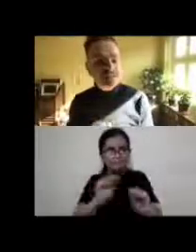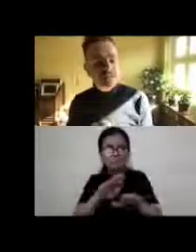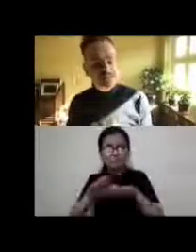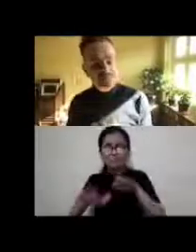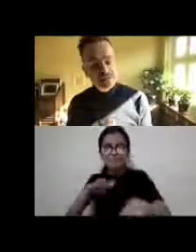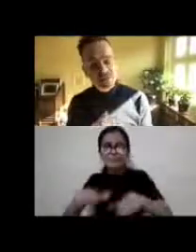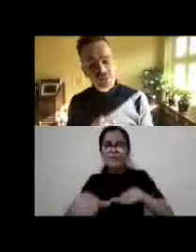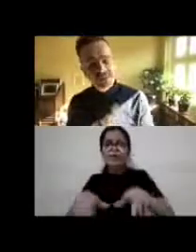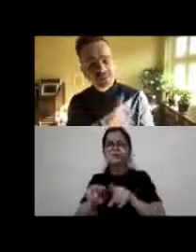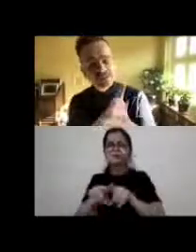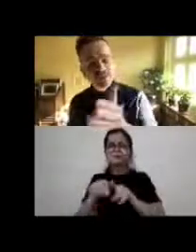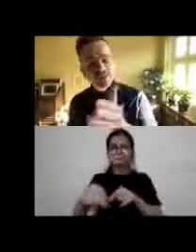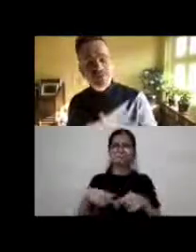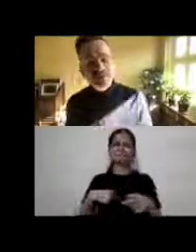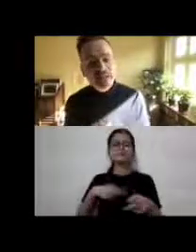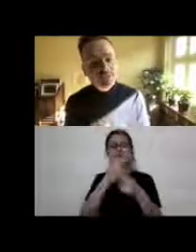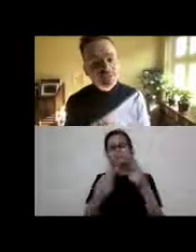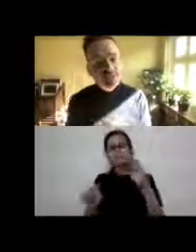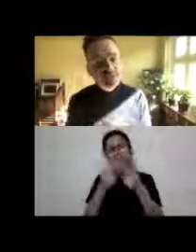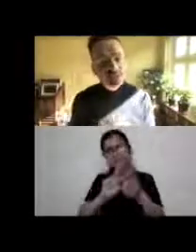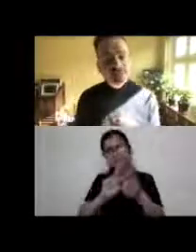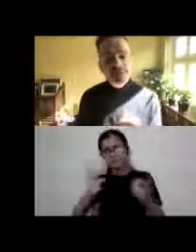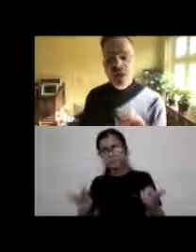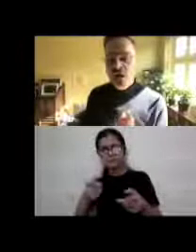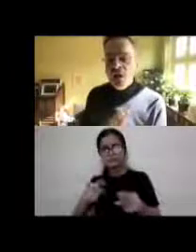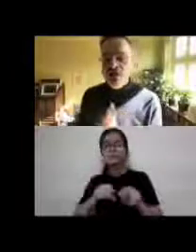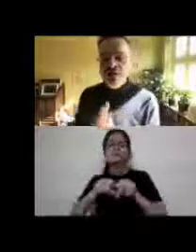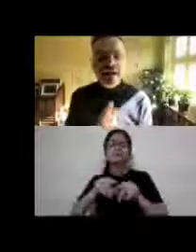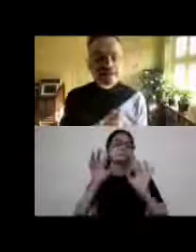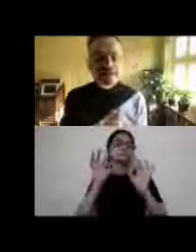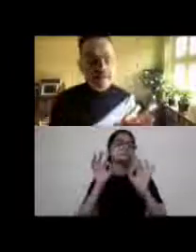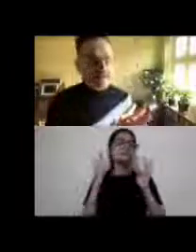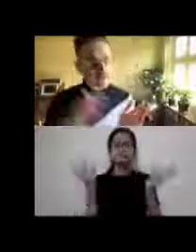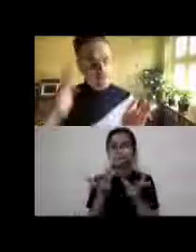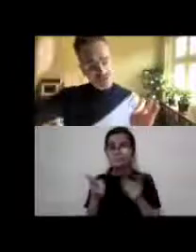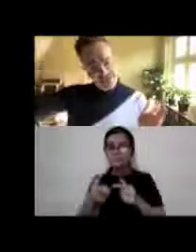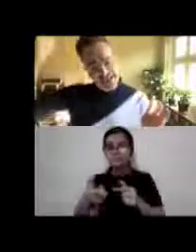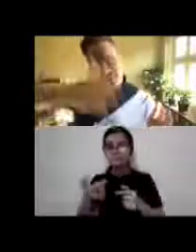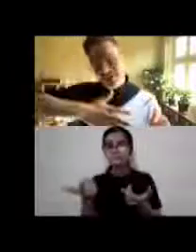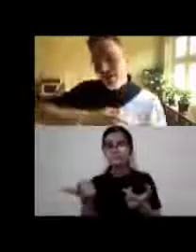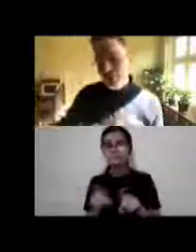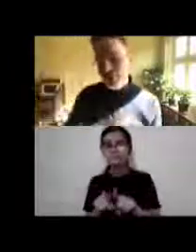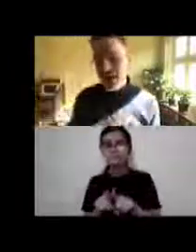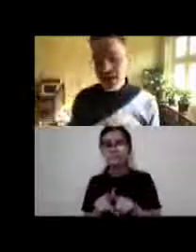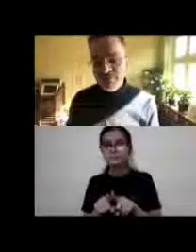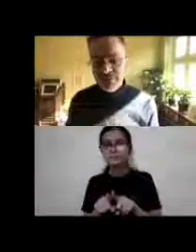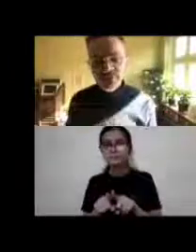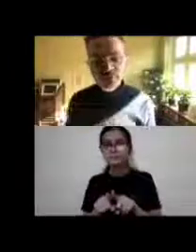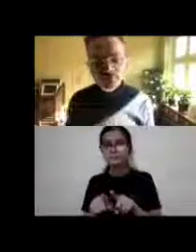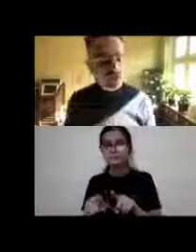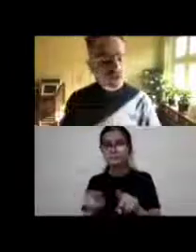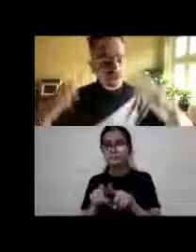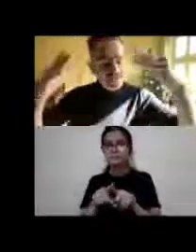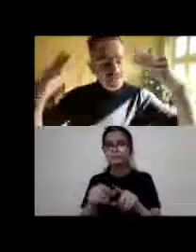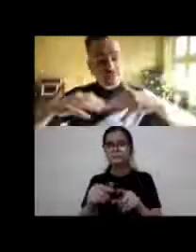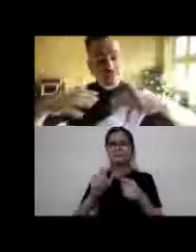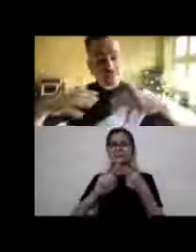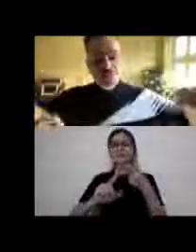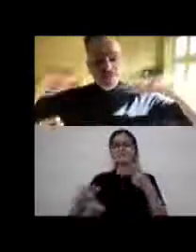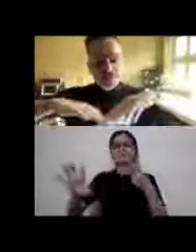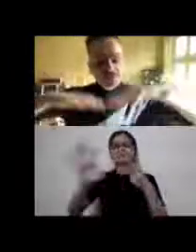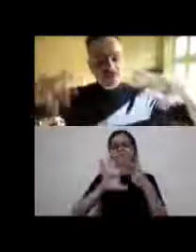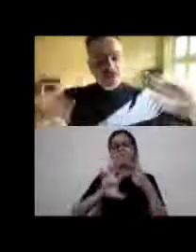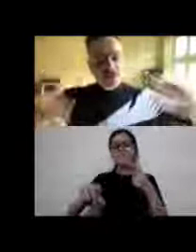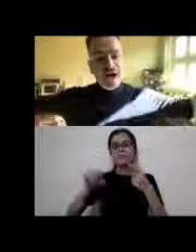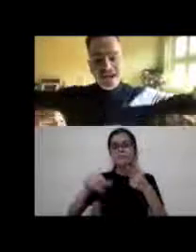different stories. This one, for example, here is on the Ice Age, which like covered half of Europe on with